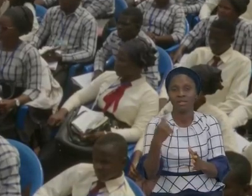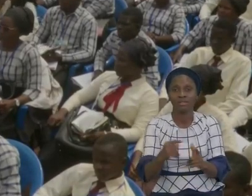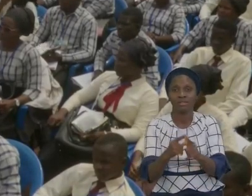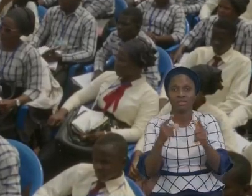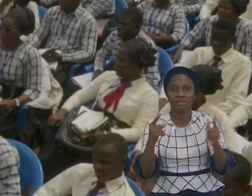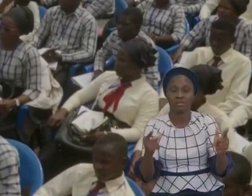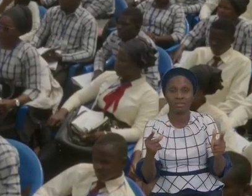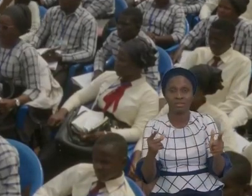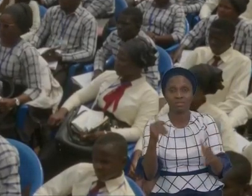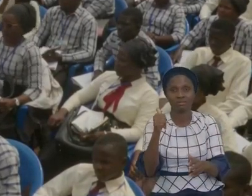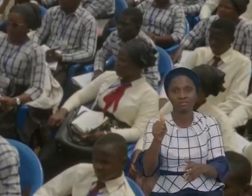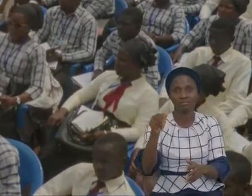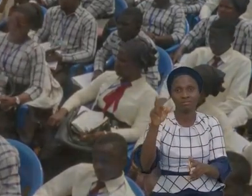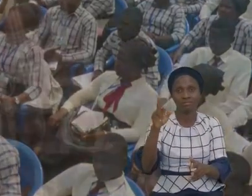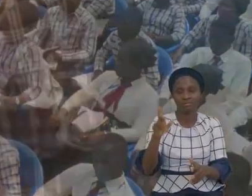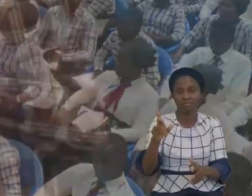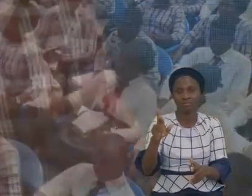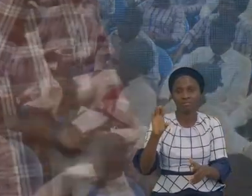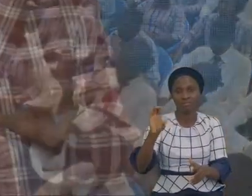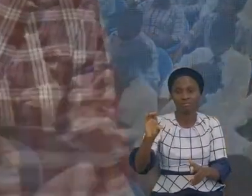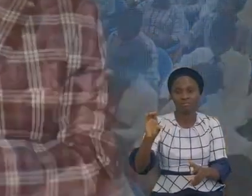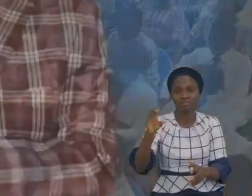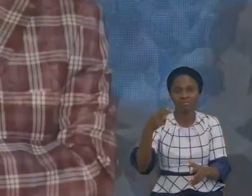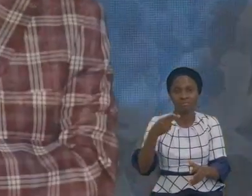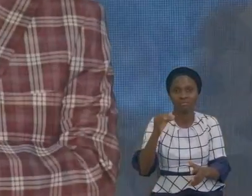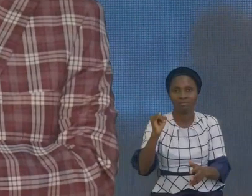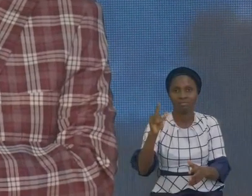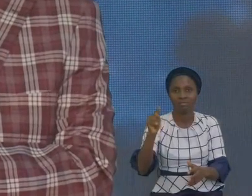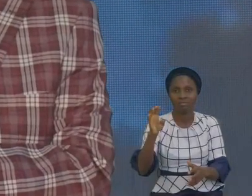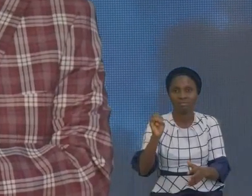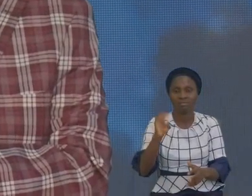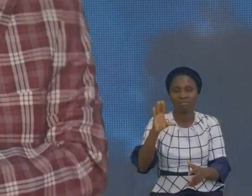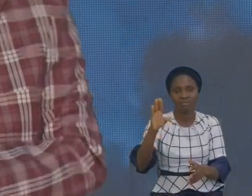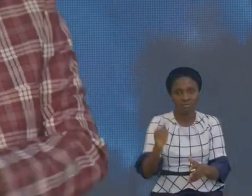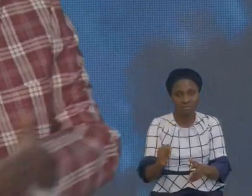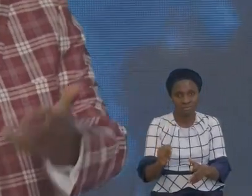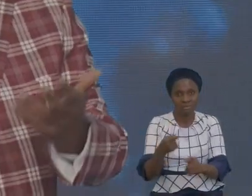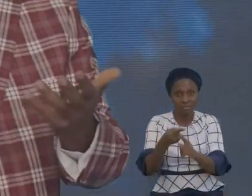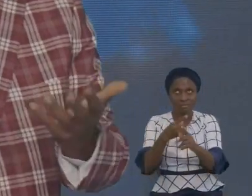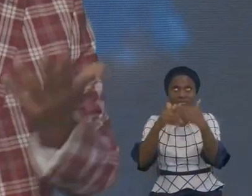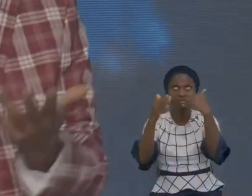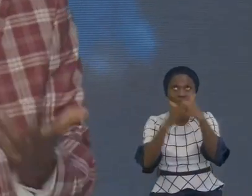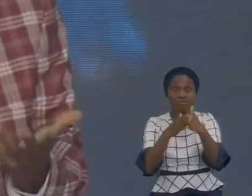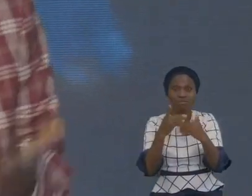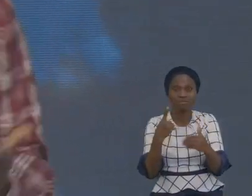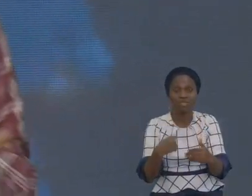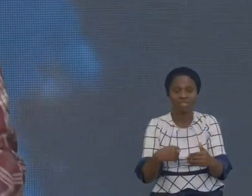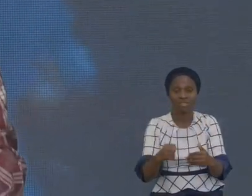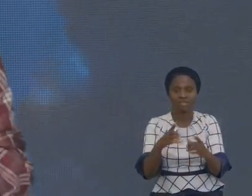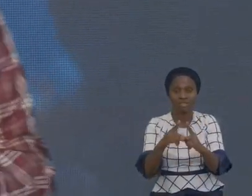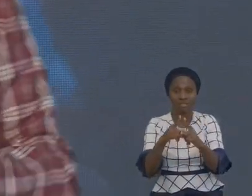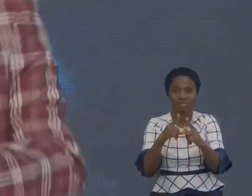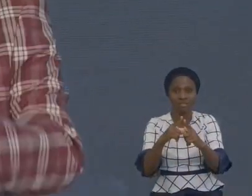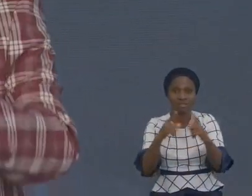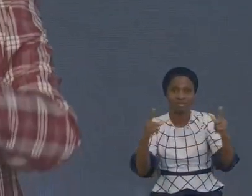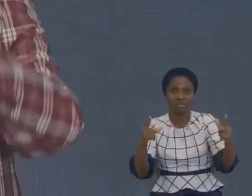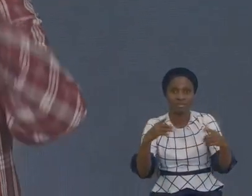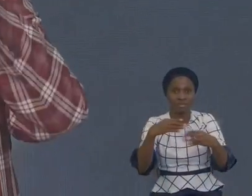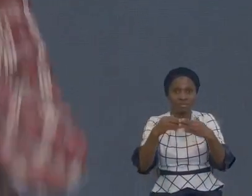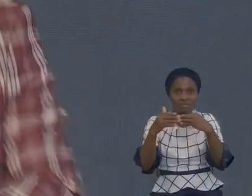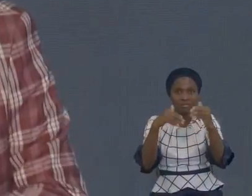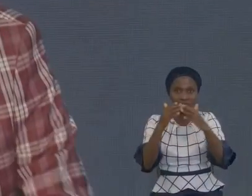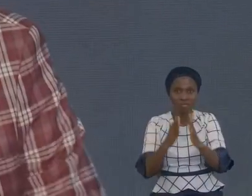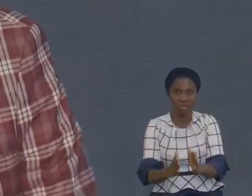the creator builder of earth and heaven, the provider of